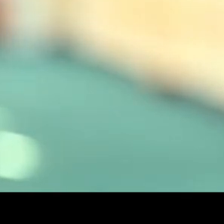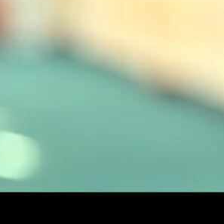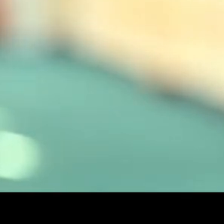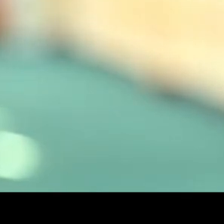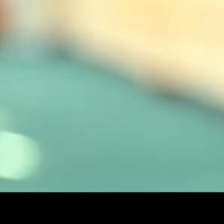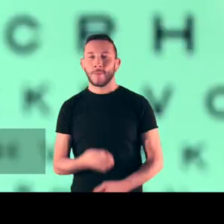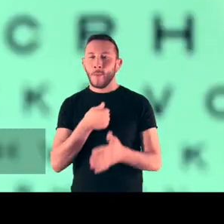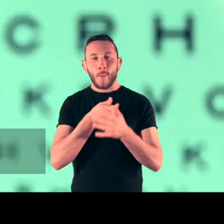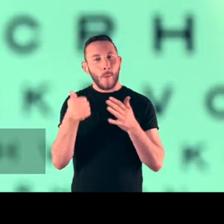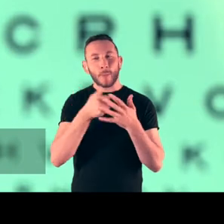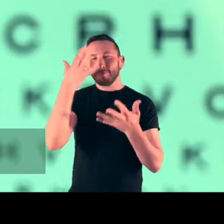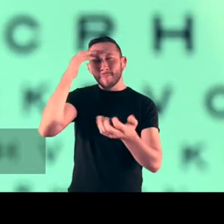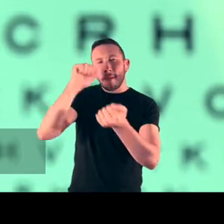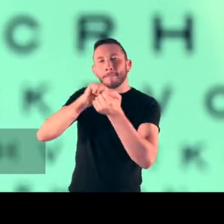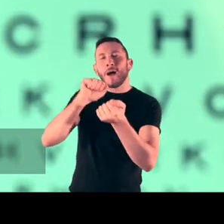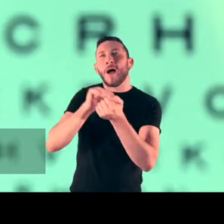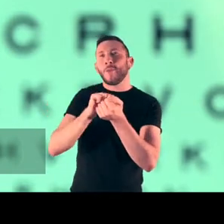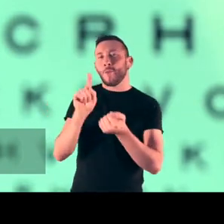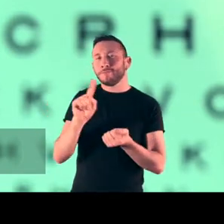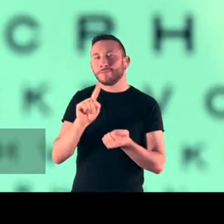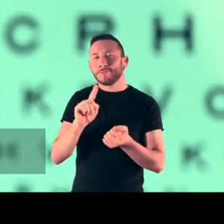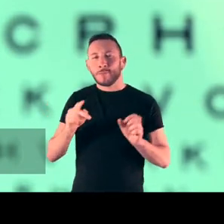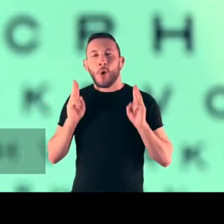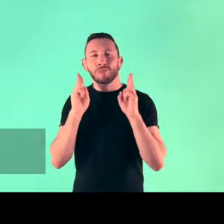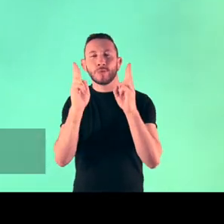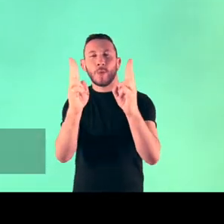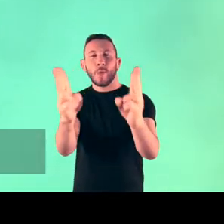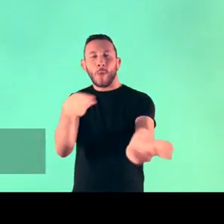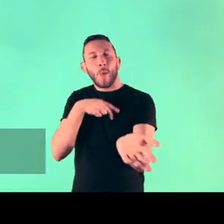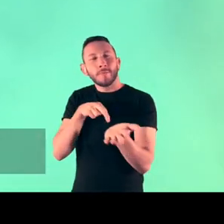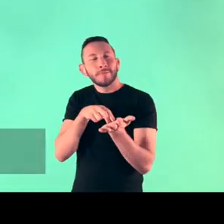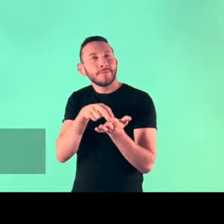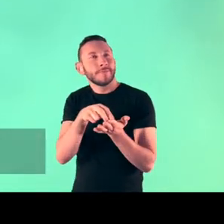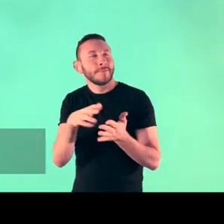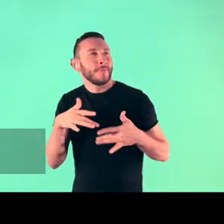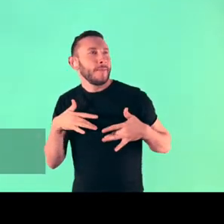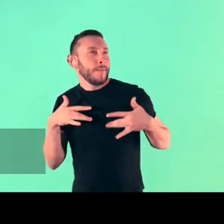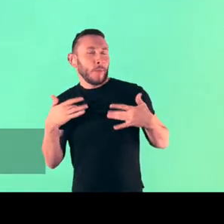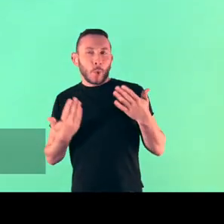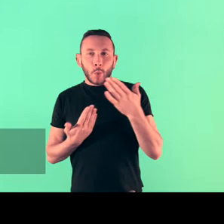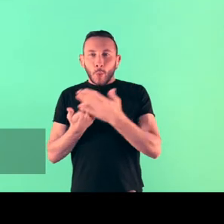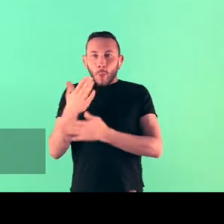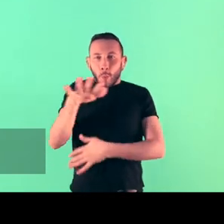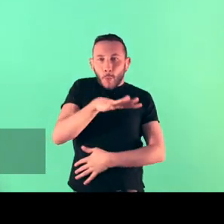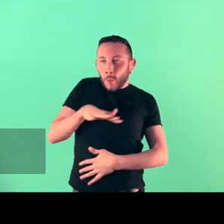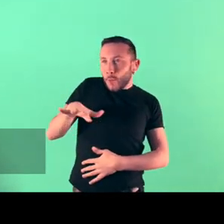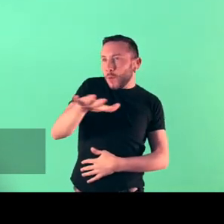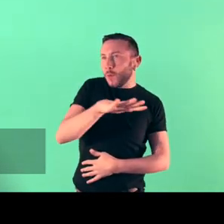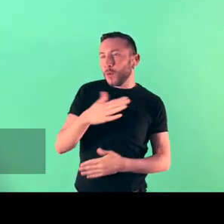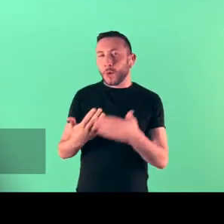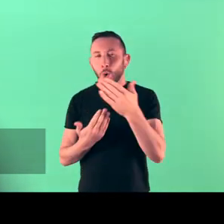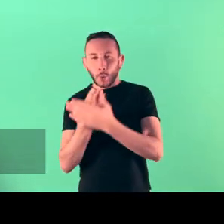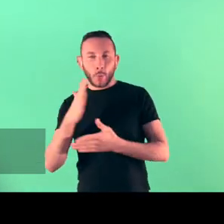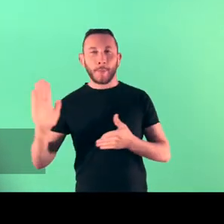pillar. I remember walking down the corridor, just being able to have that new feeling of it's